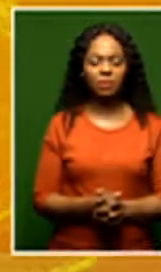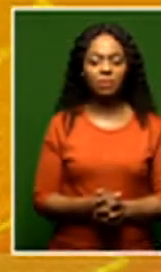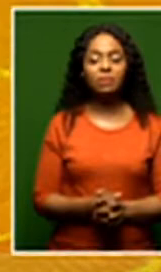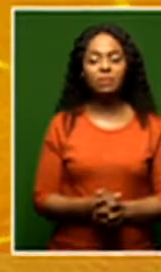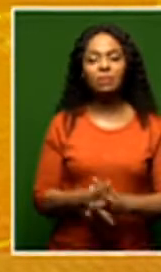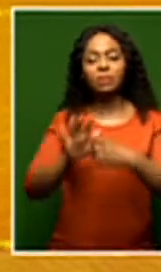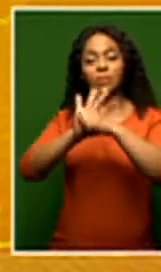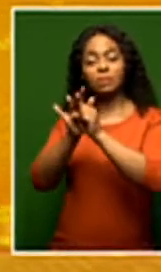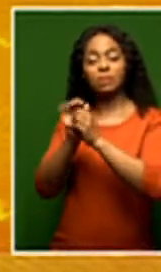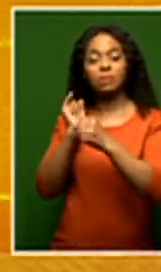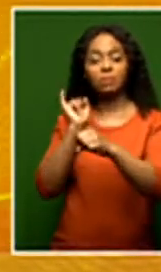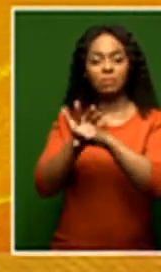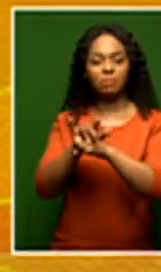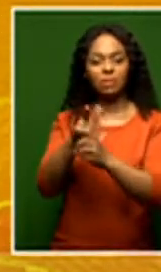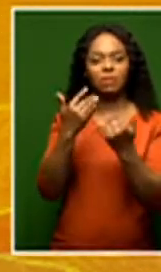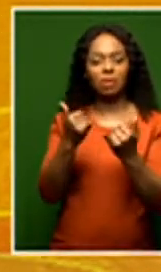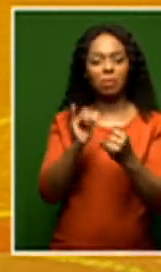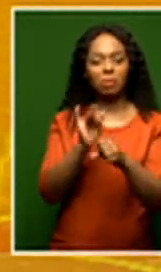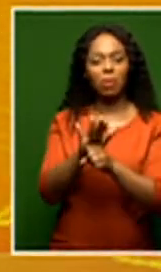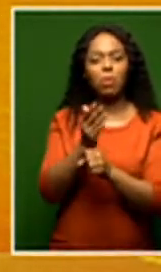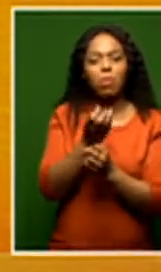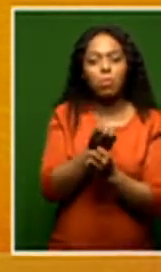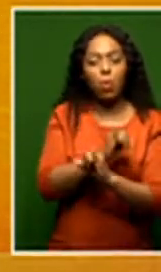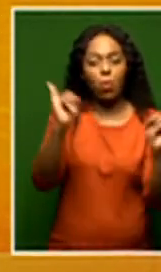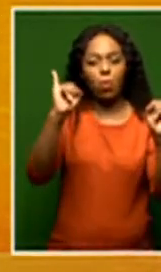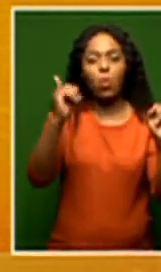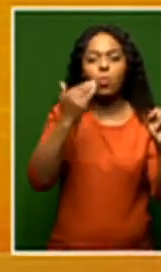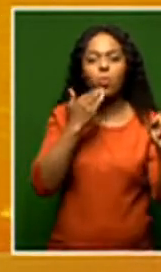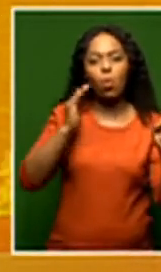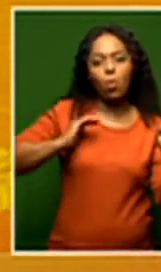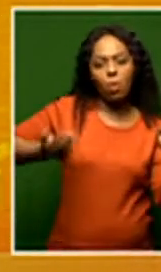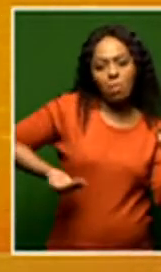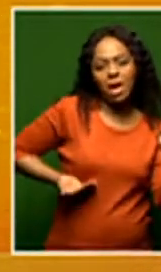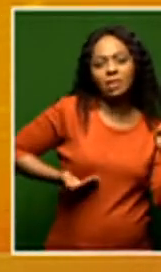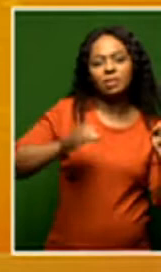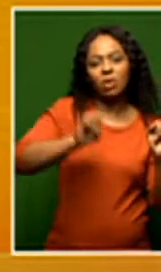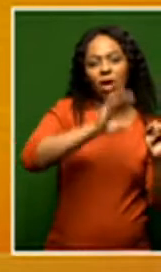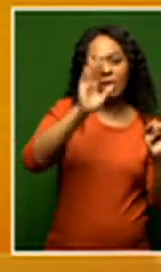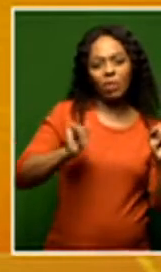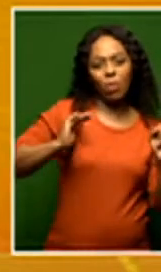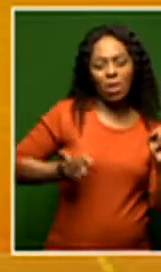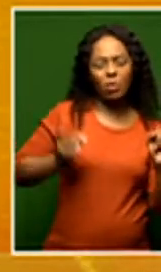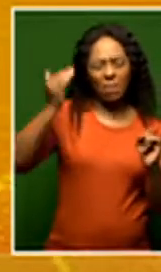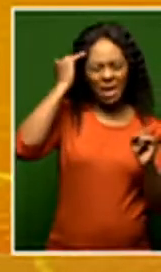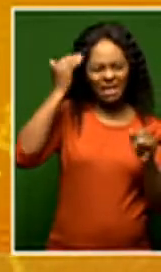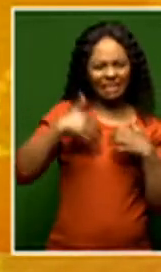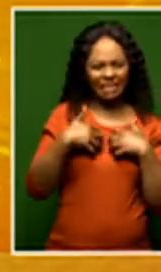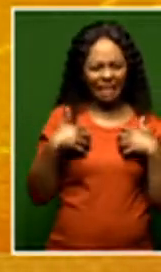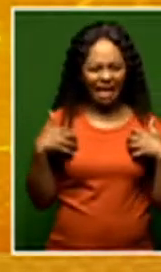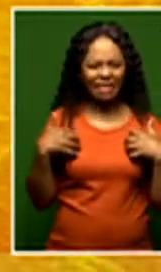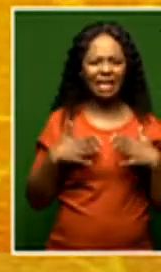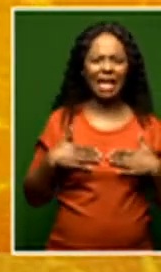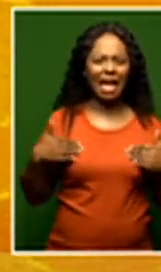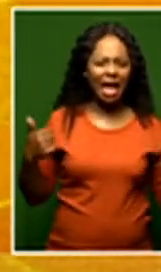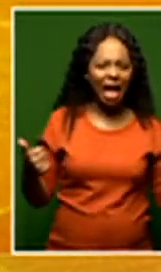The COVID-19 pandemic has disproportionately affected women, especially South African women in areas such as mental distress, health care,